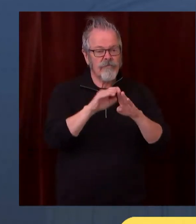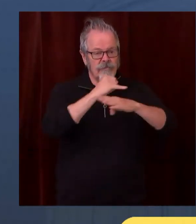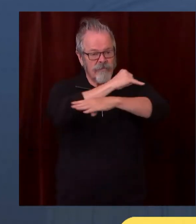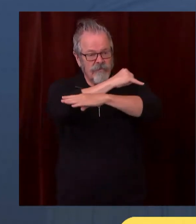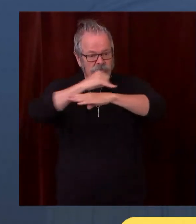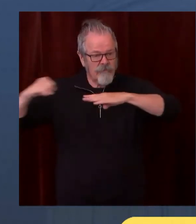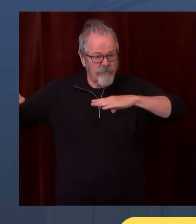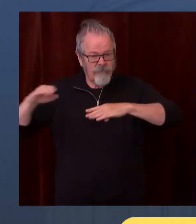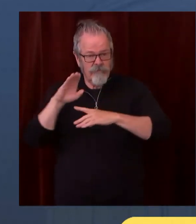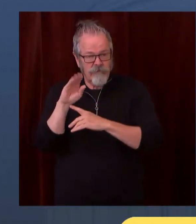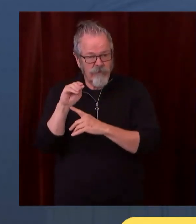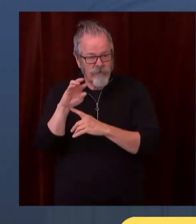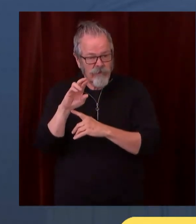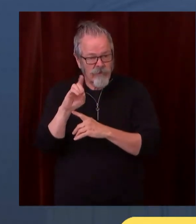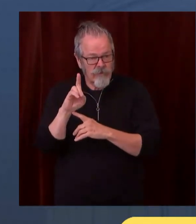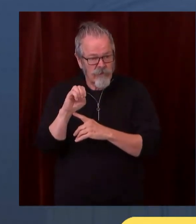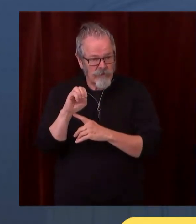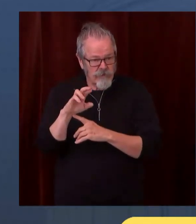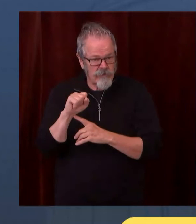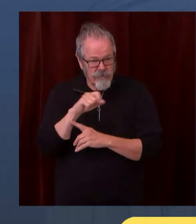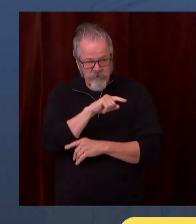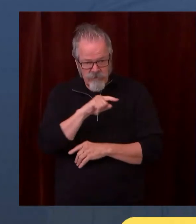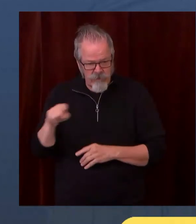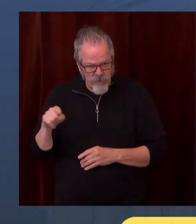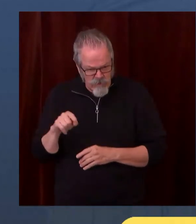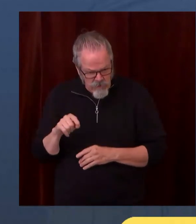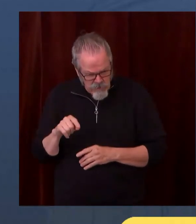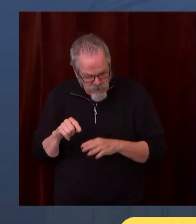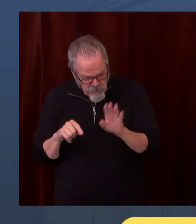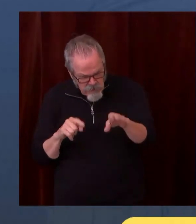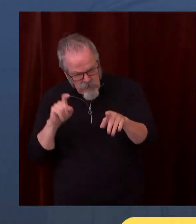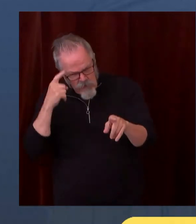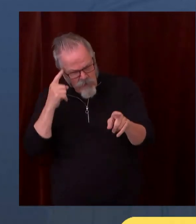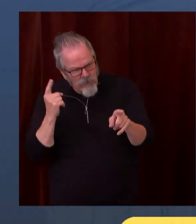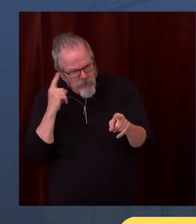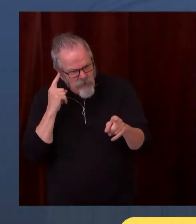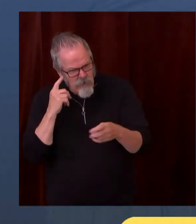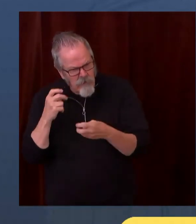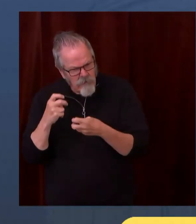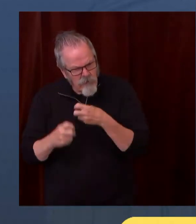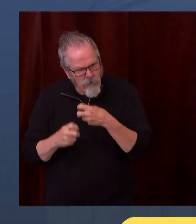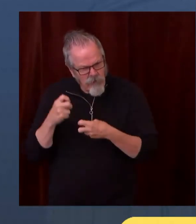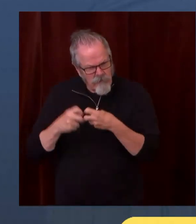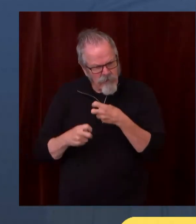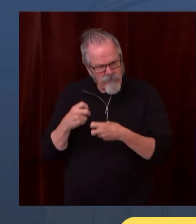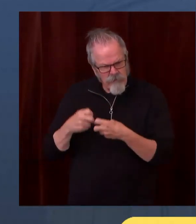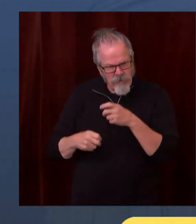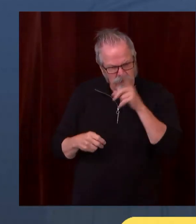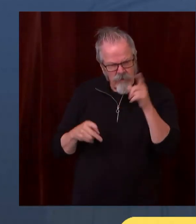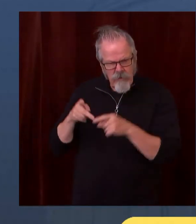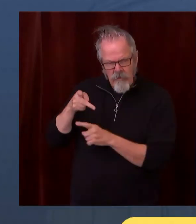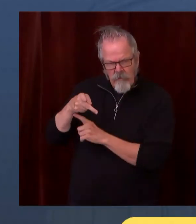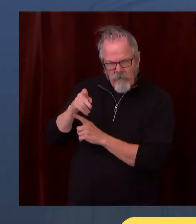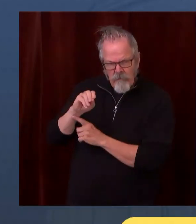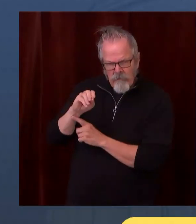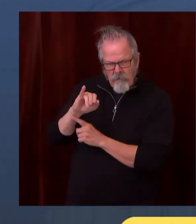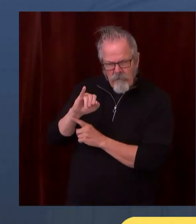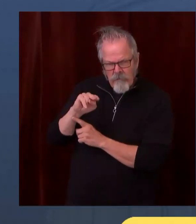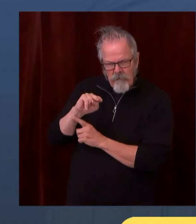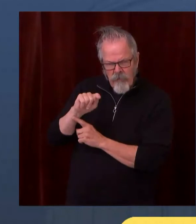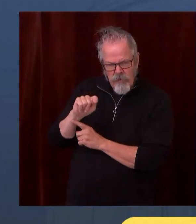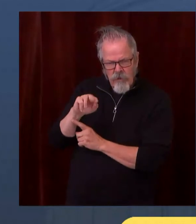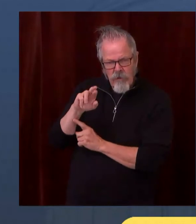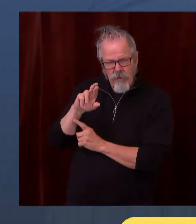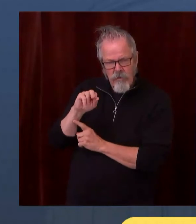Point Roberts, and whether the state can do anything to help? I have not spoken to those communities, and